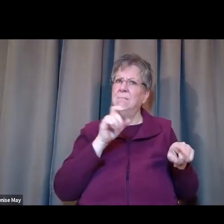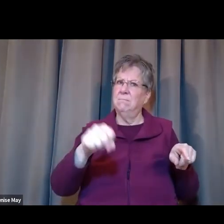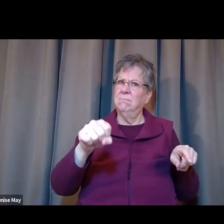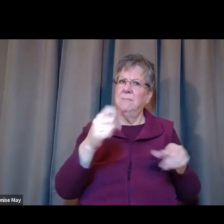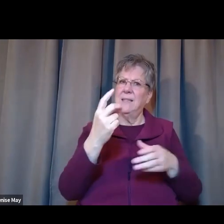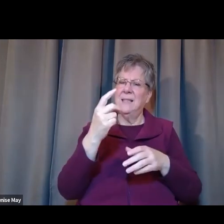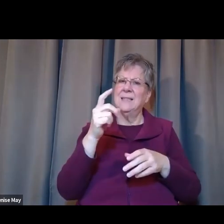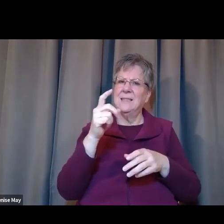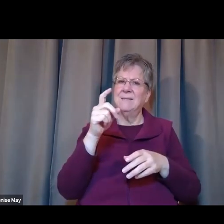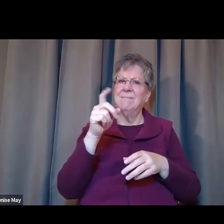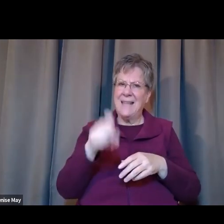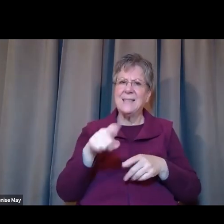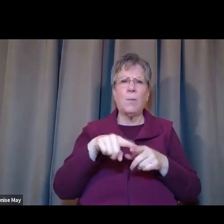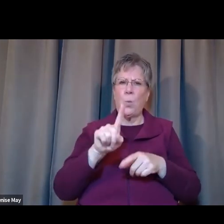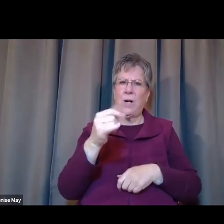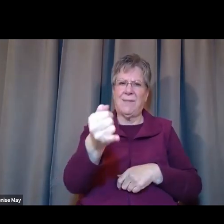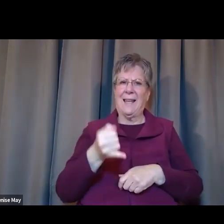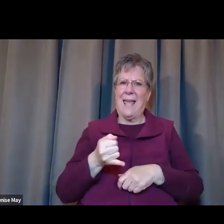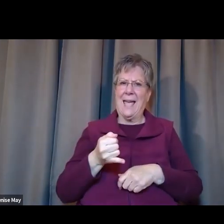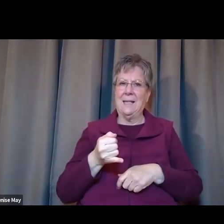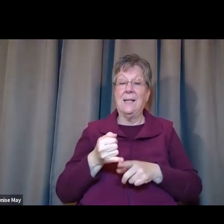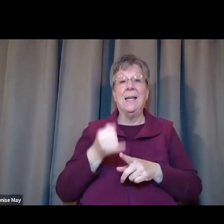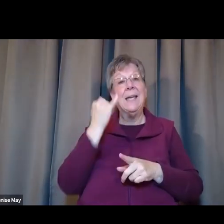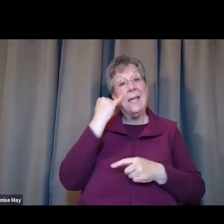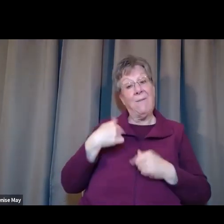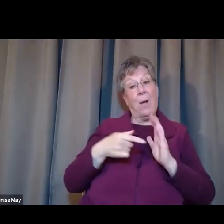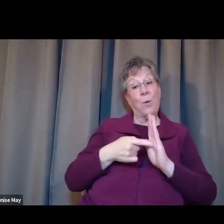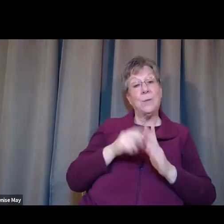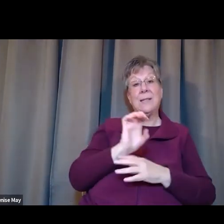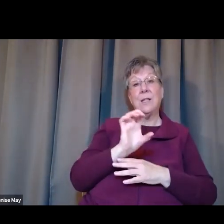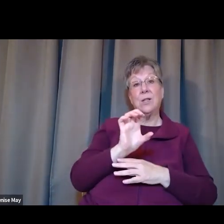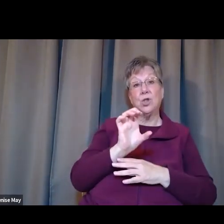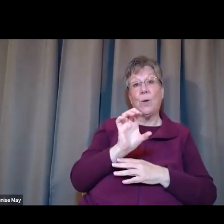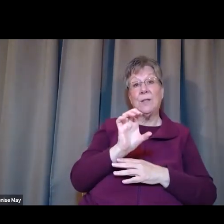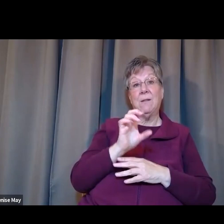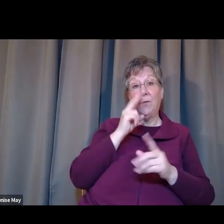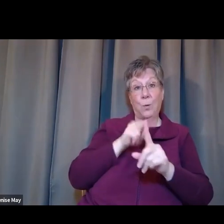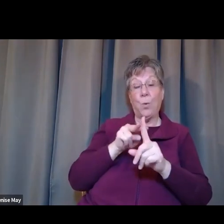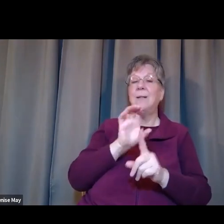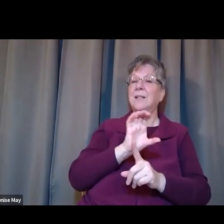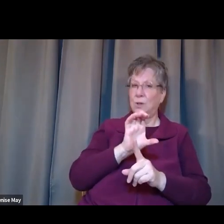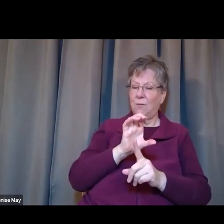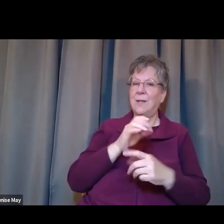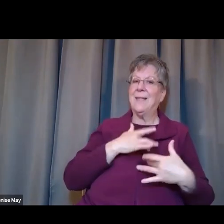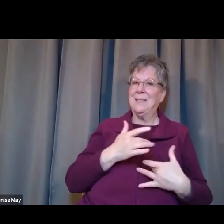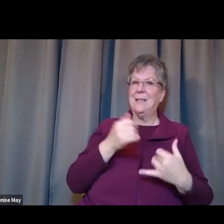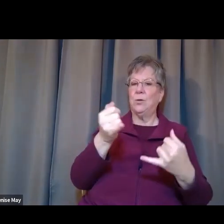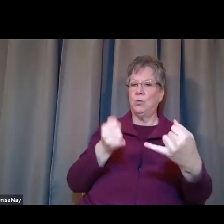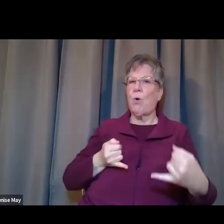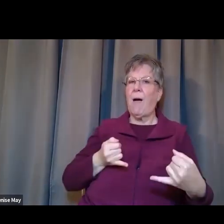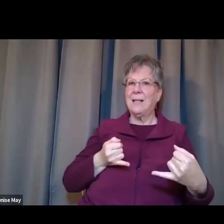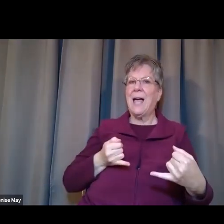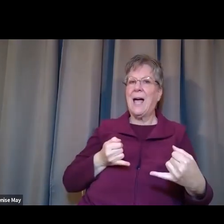draw the line. And so if I'm representing the conservative viewpoint, the simplest thing to say is that conservatives tend to draw the line closer towards